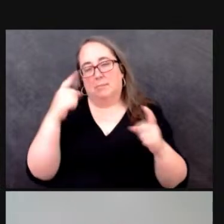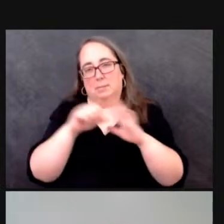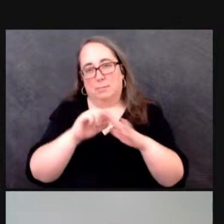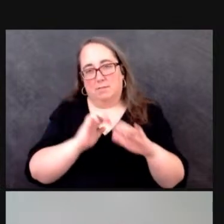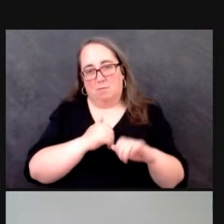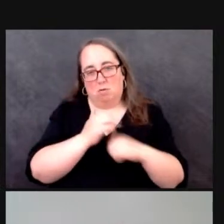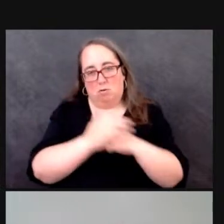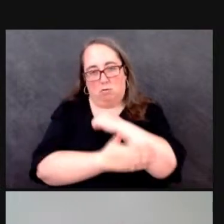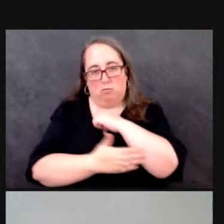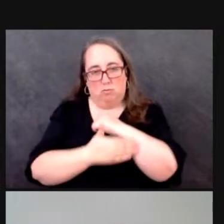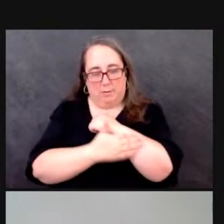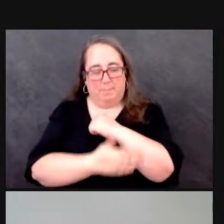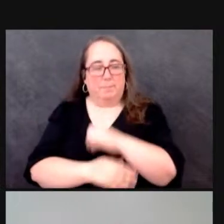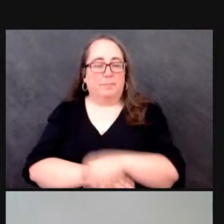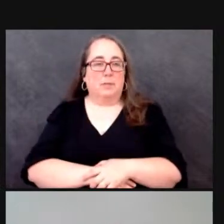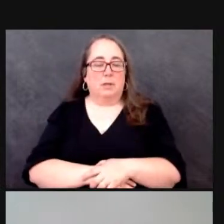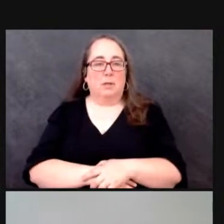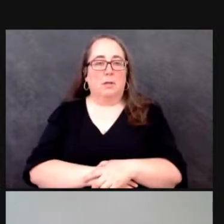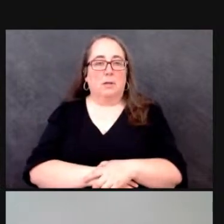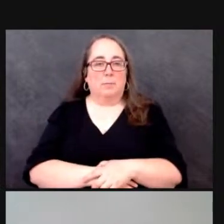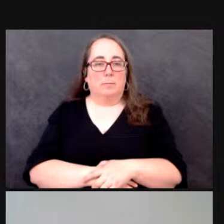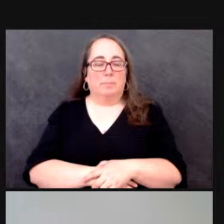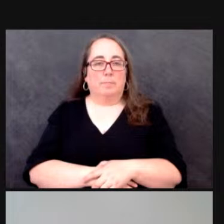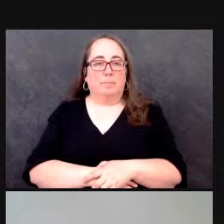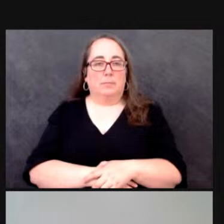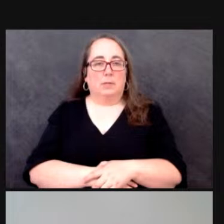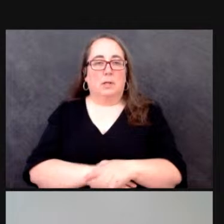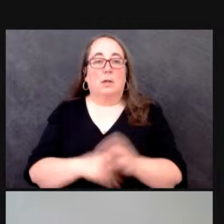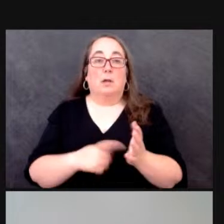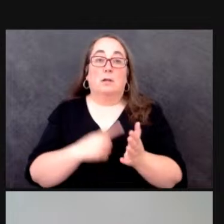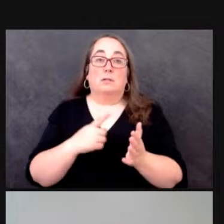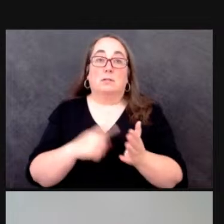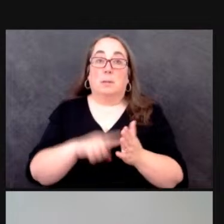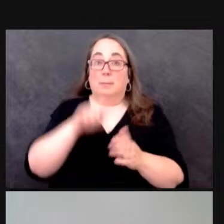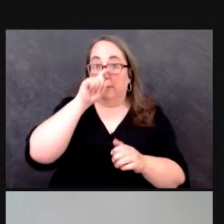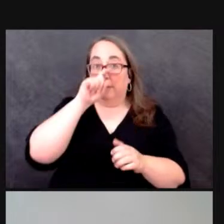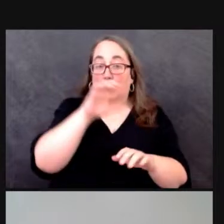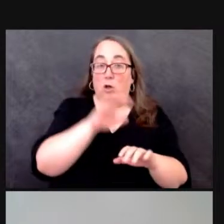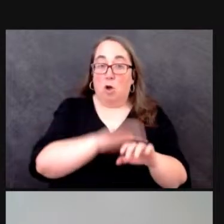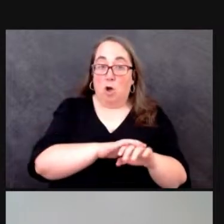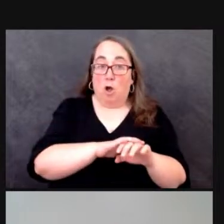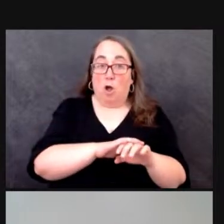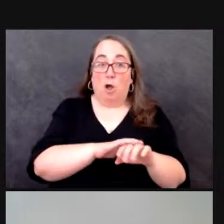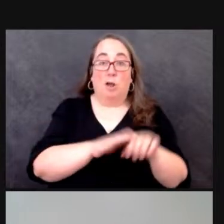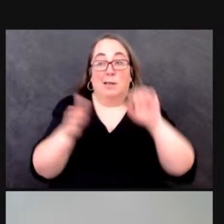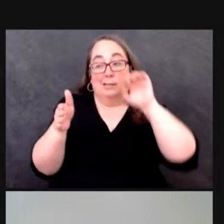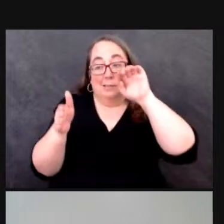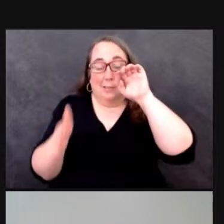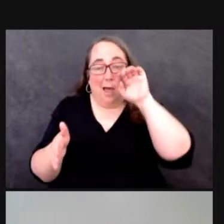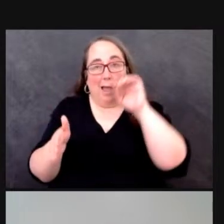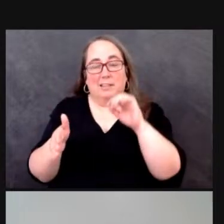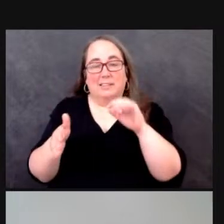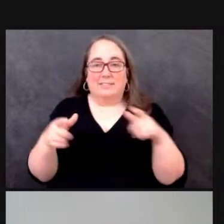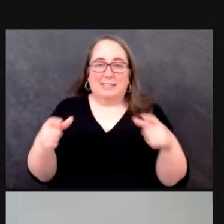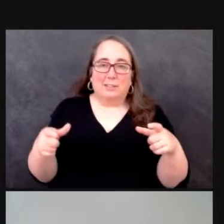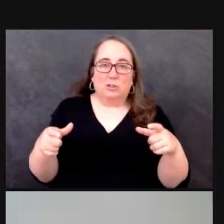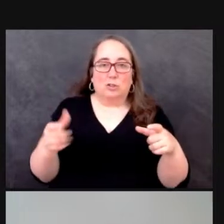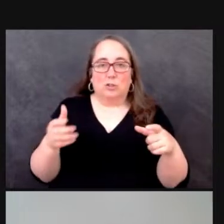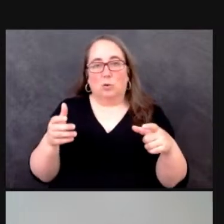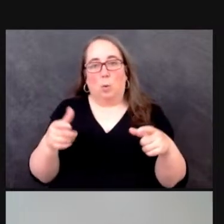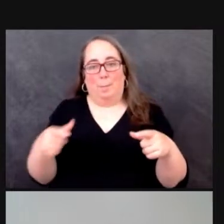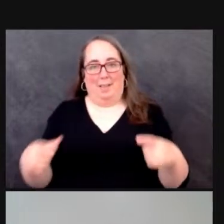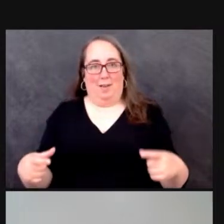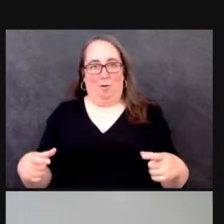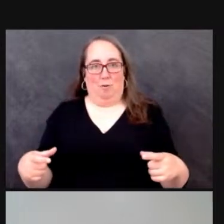country, prominently placed. Sometimes the eagle appears on sides of dishes and platters.